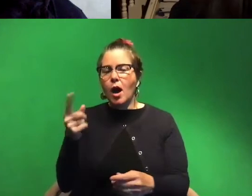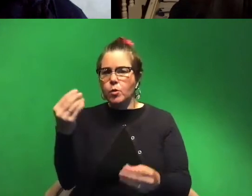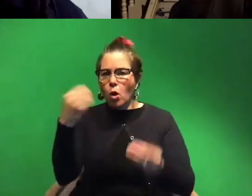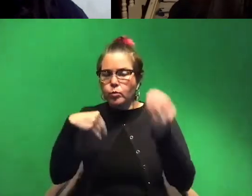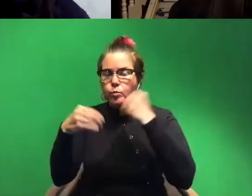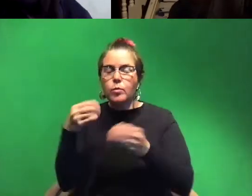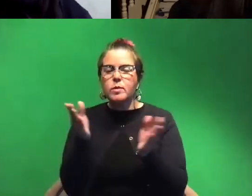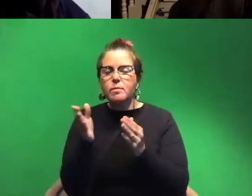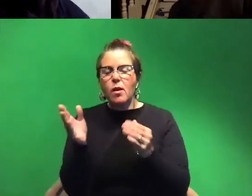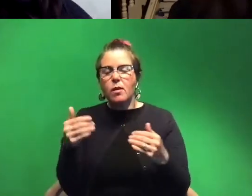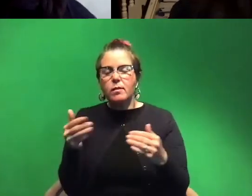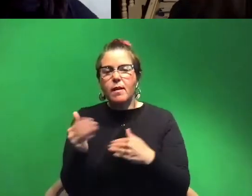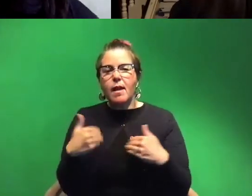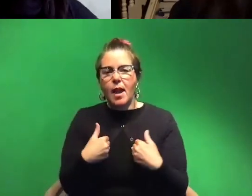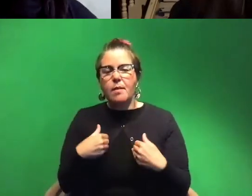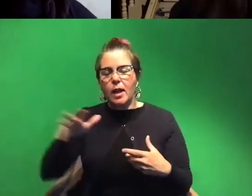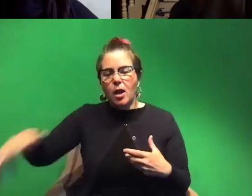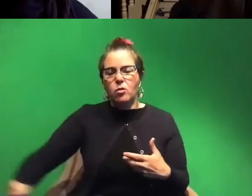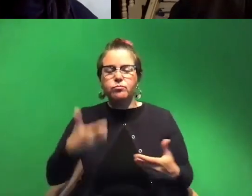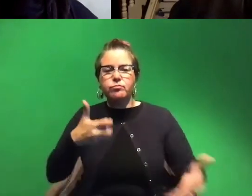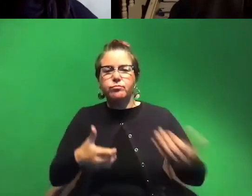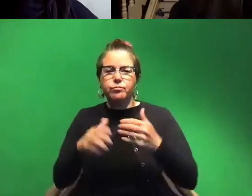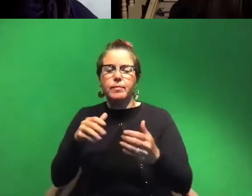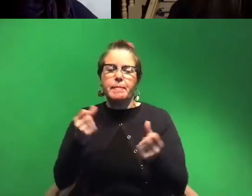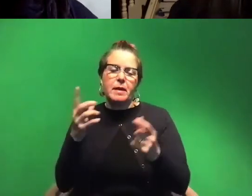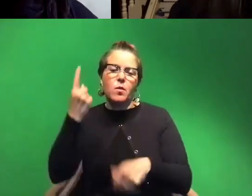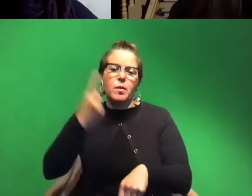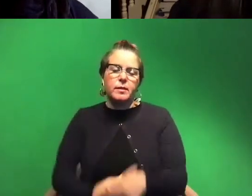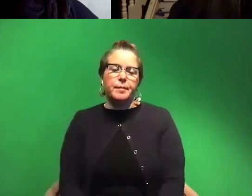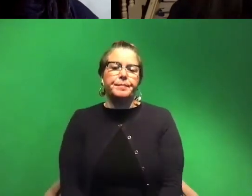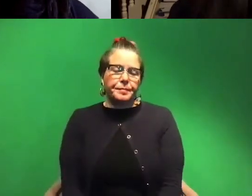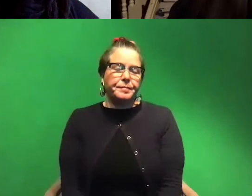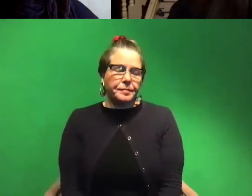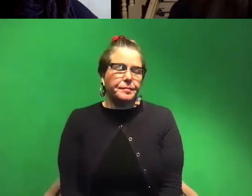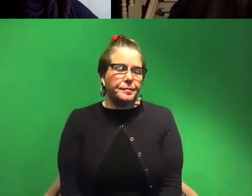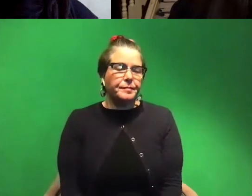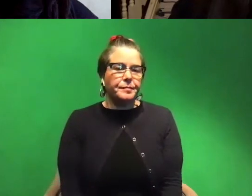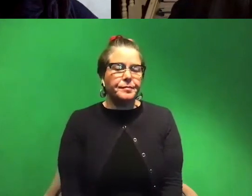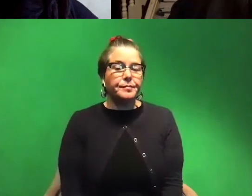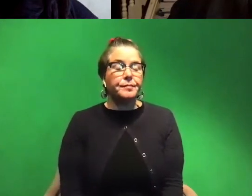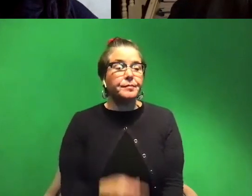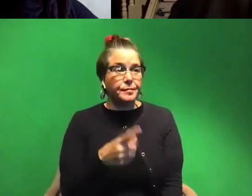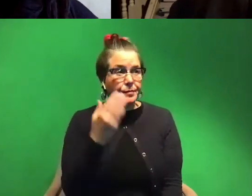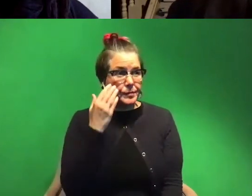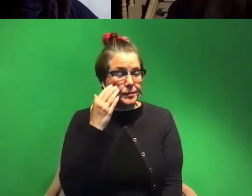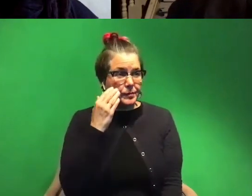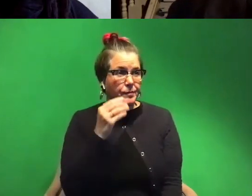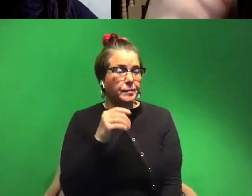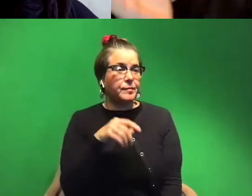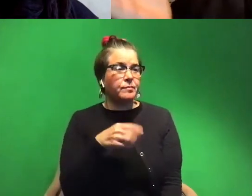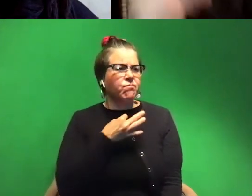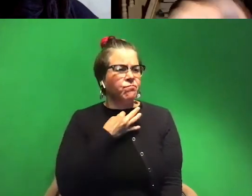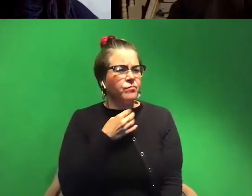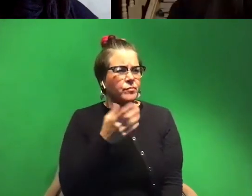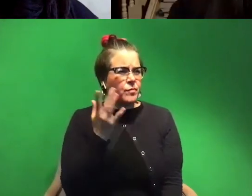animals, and then they're able to scoop up a bunch at a time. Yep. Sounds good. Do you know, Aubrey, Zadie, and Ian would like to know, why